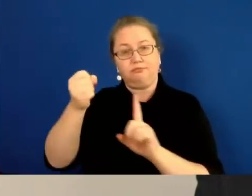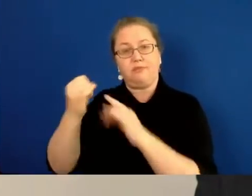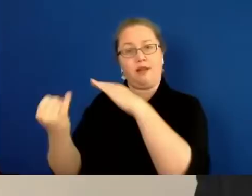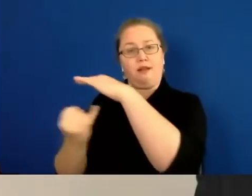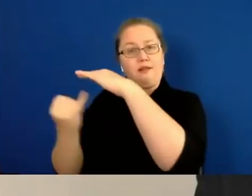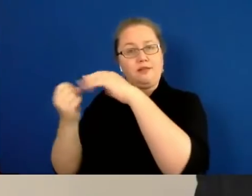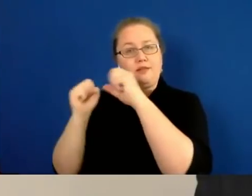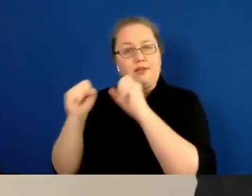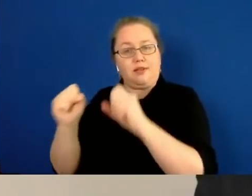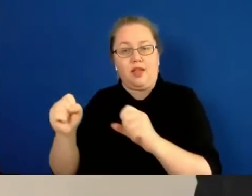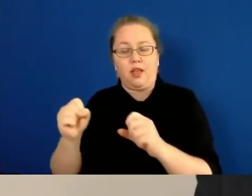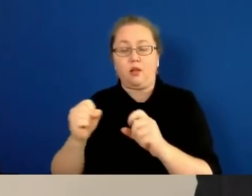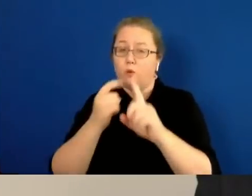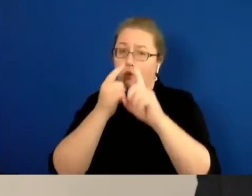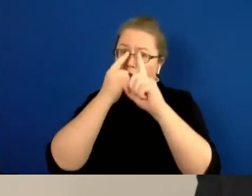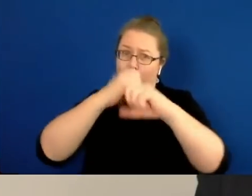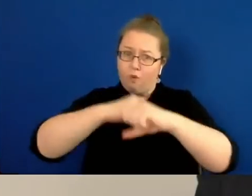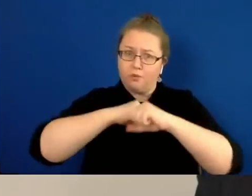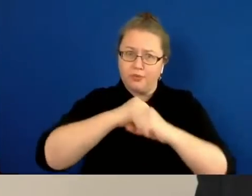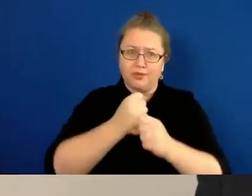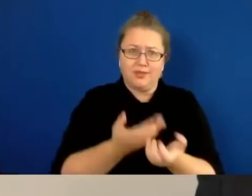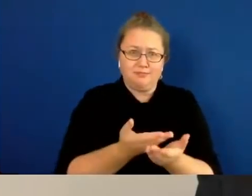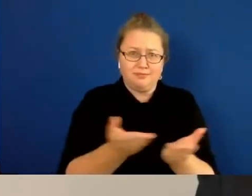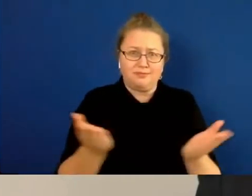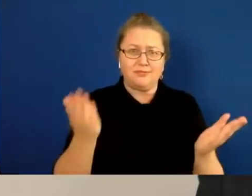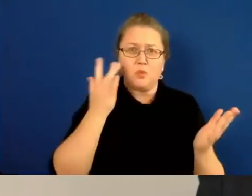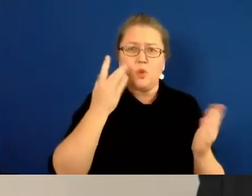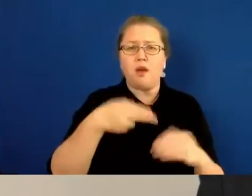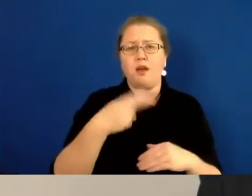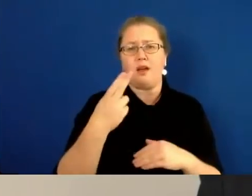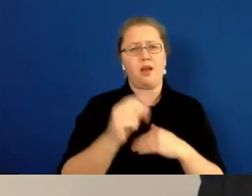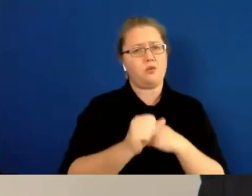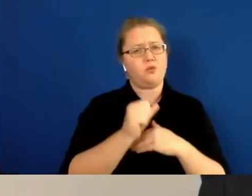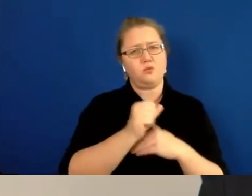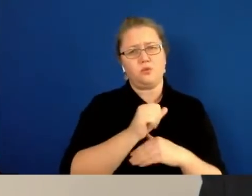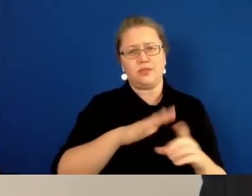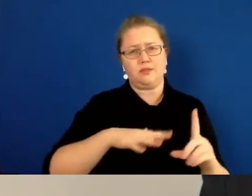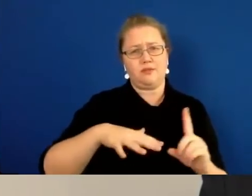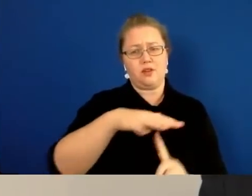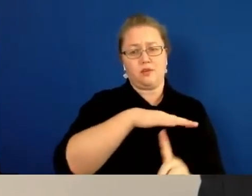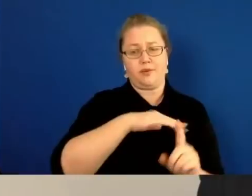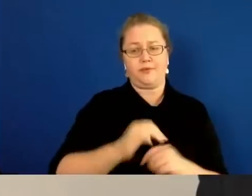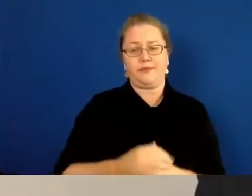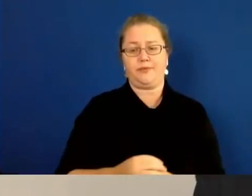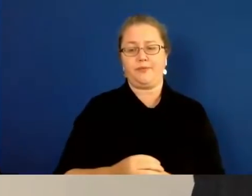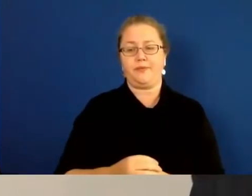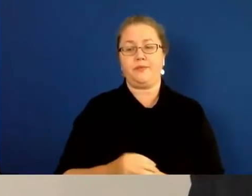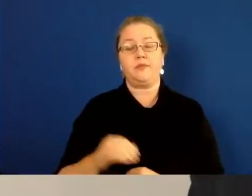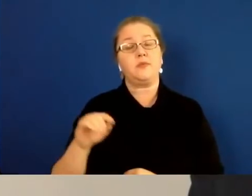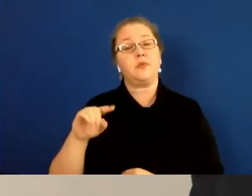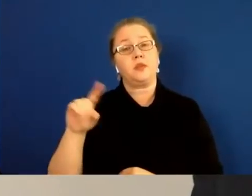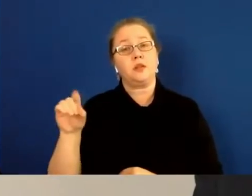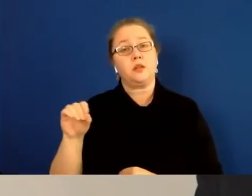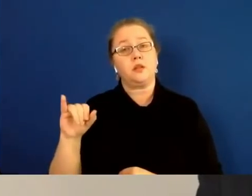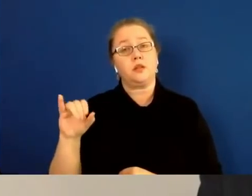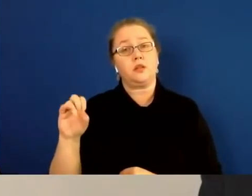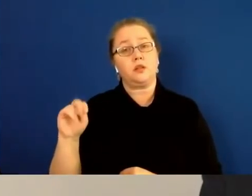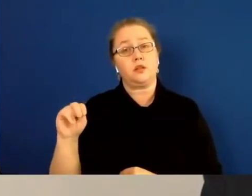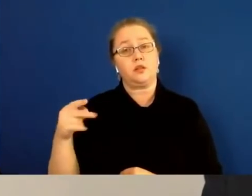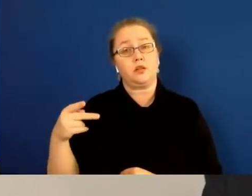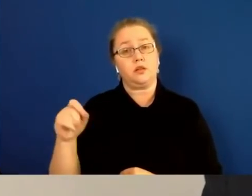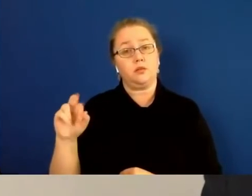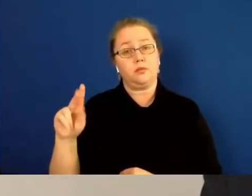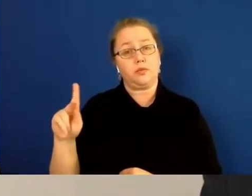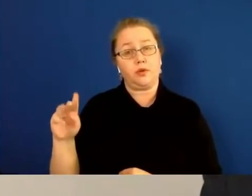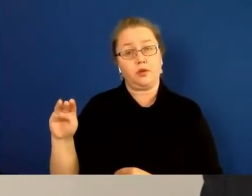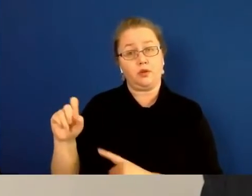Mayfair Terrace Retirement Residence, Lakeview Care Centre, and Louis Breyer Home and Hospital. And in three of the four cases,